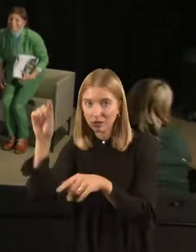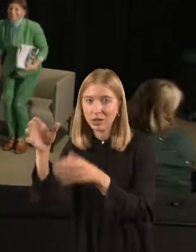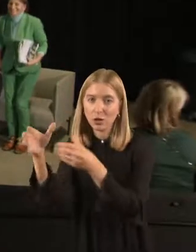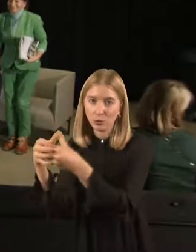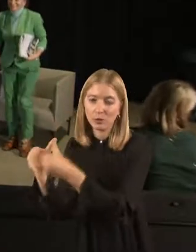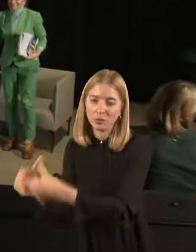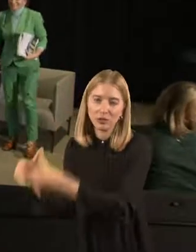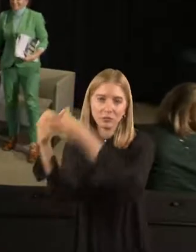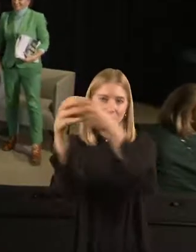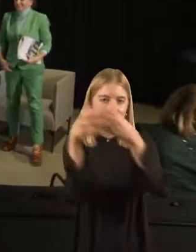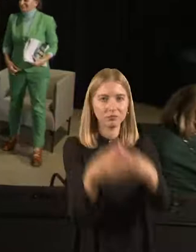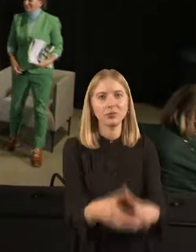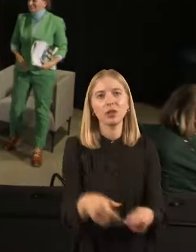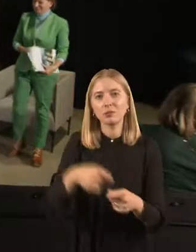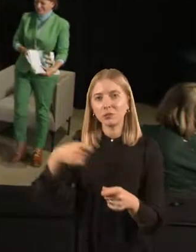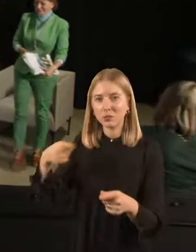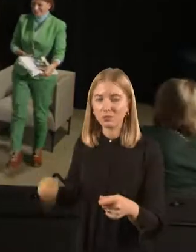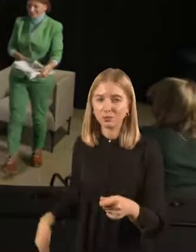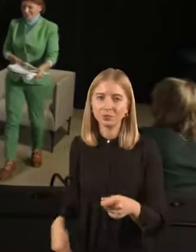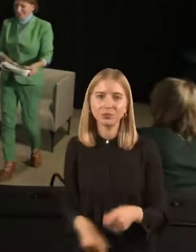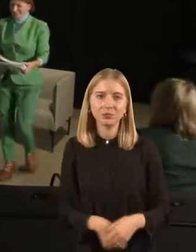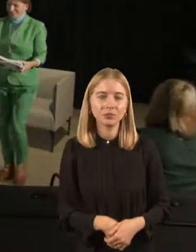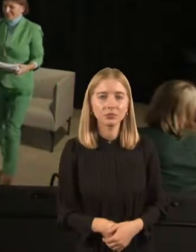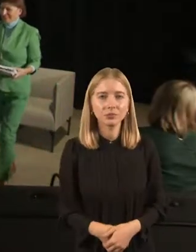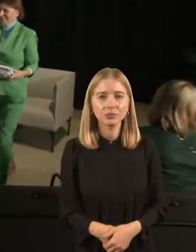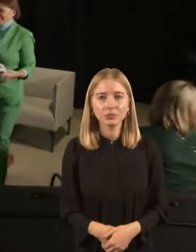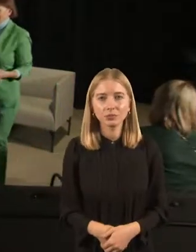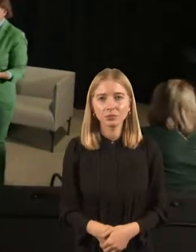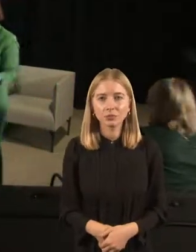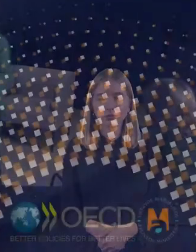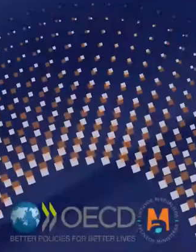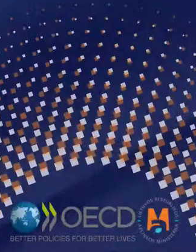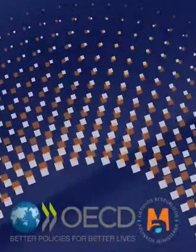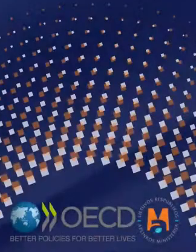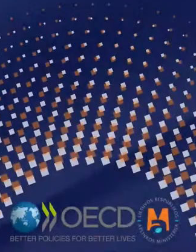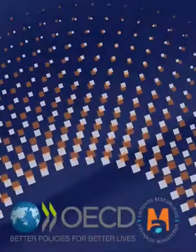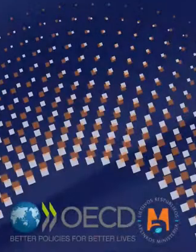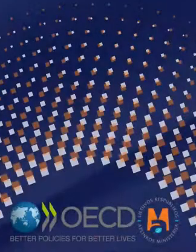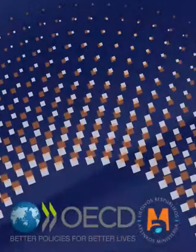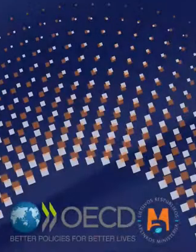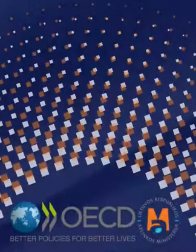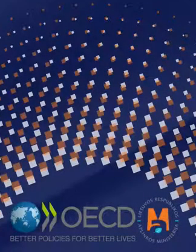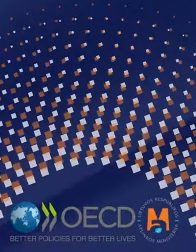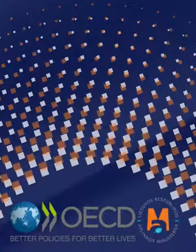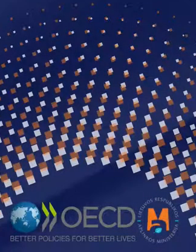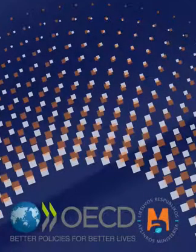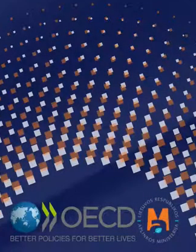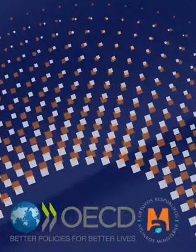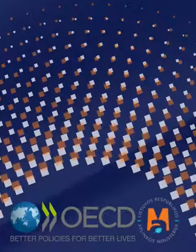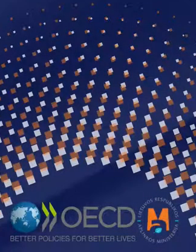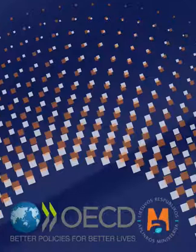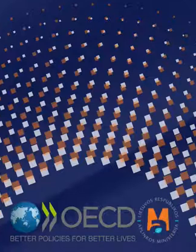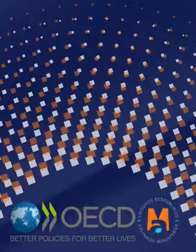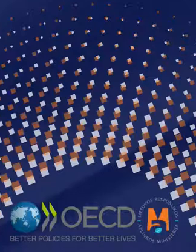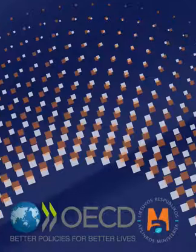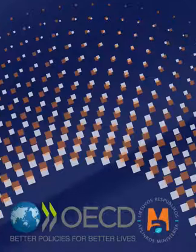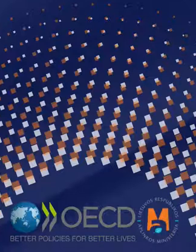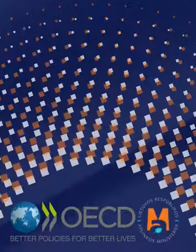Thank you all very much. And now we are changing the speakers and we will continue our